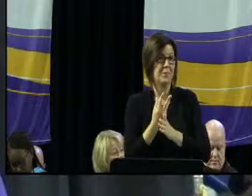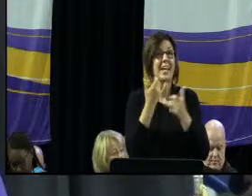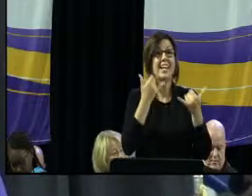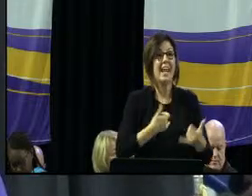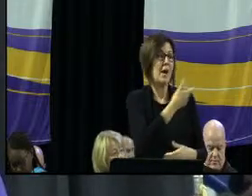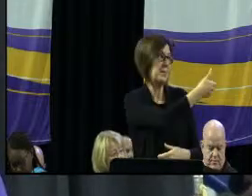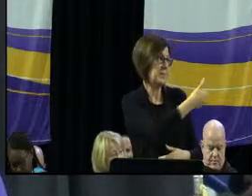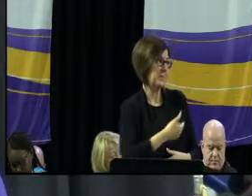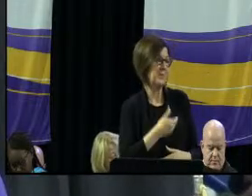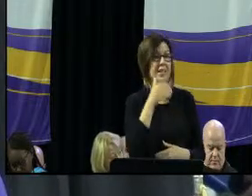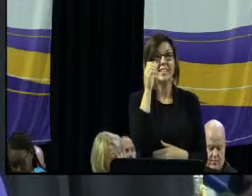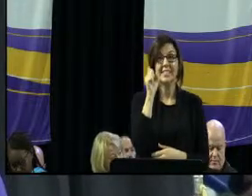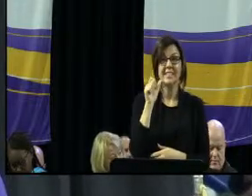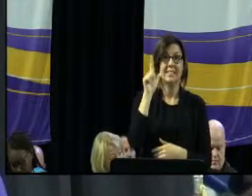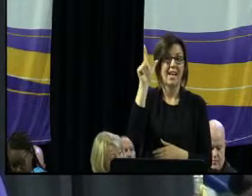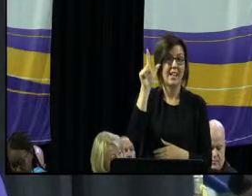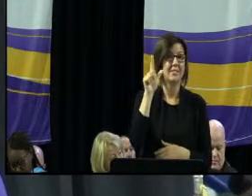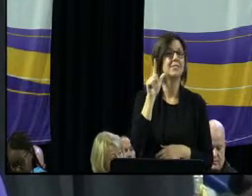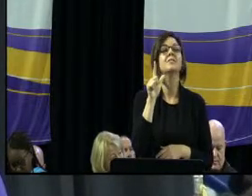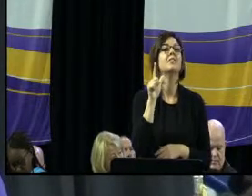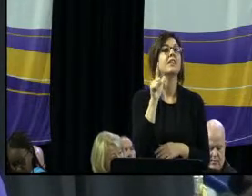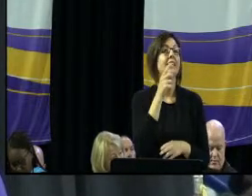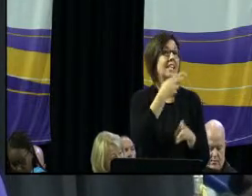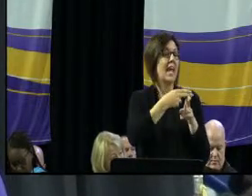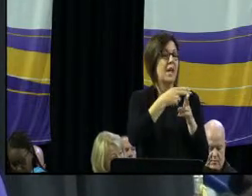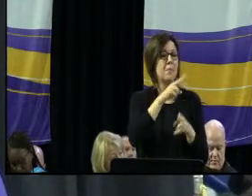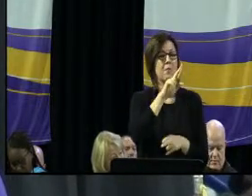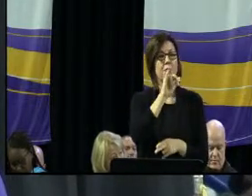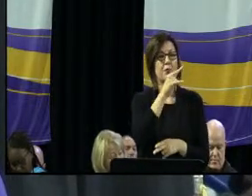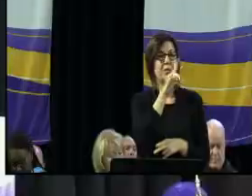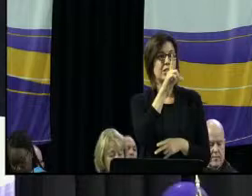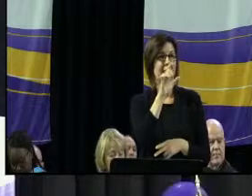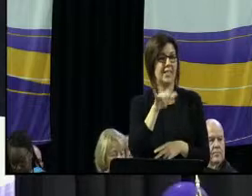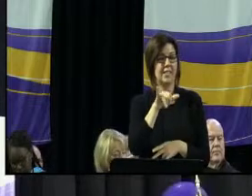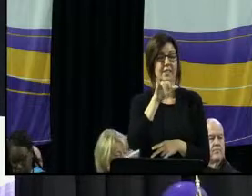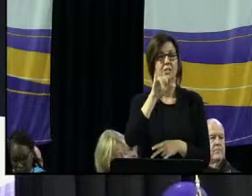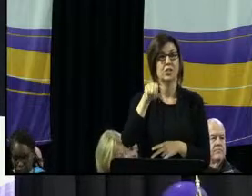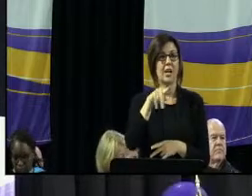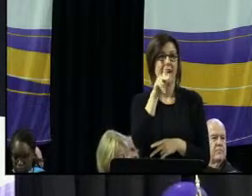Wilson High School's Class of 22 salutatorian, Ridgely Jackson.